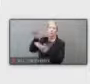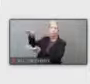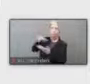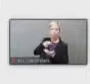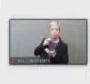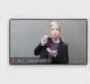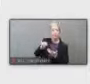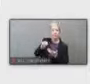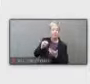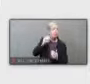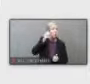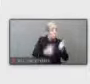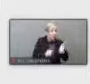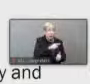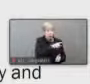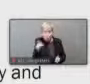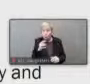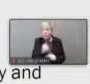Next slide, please.